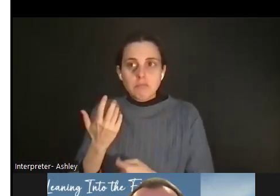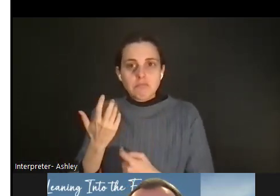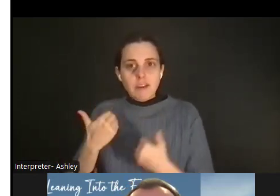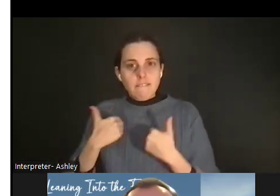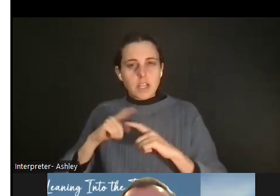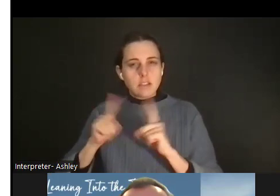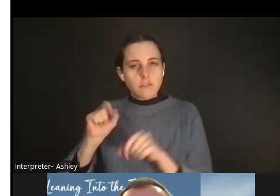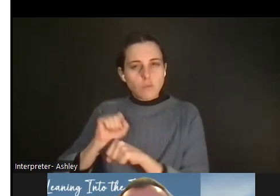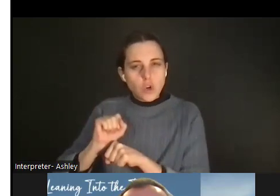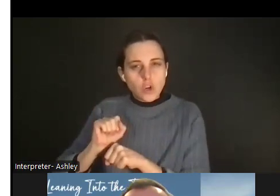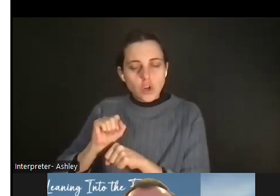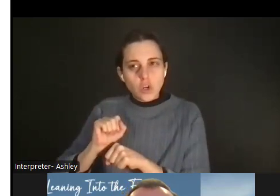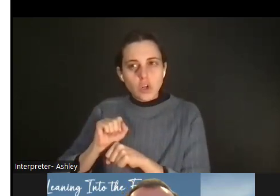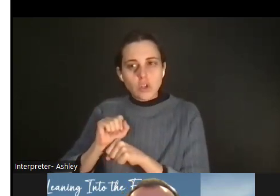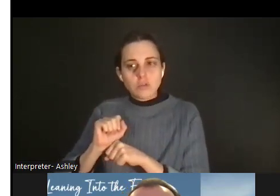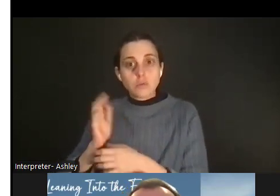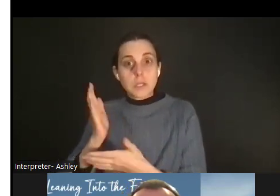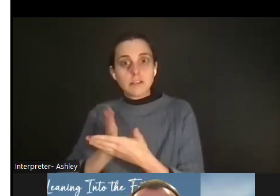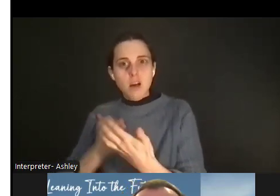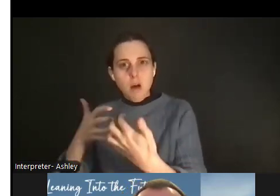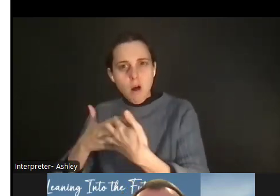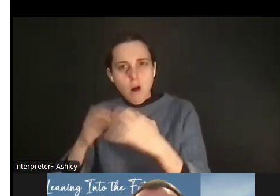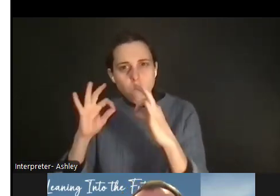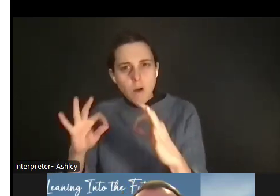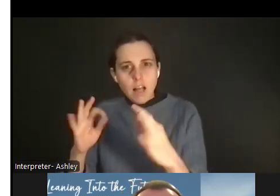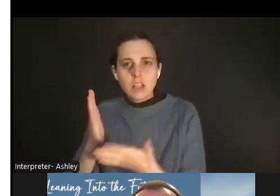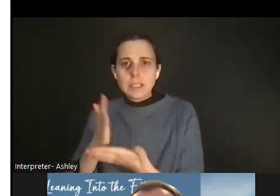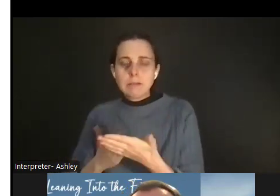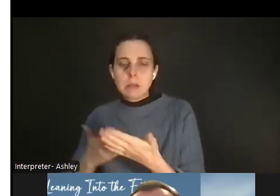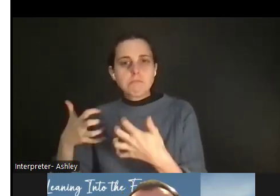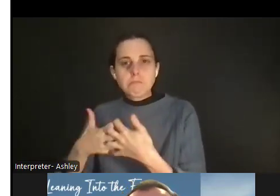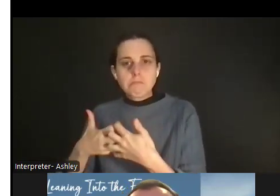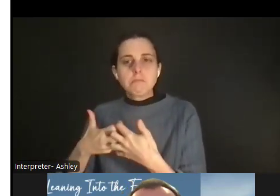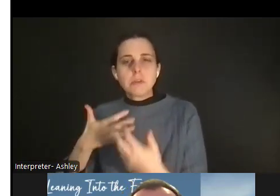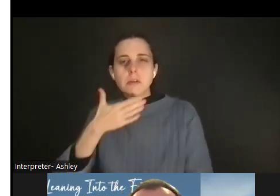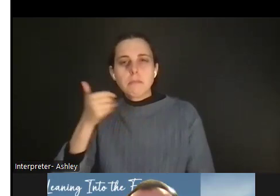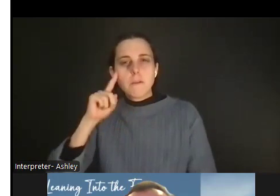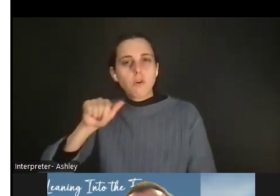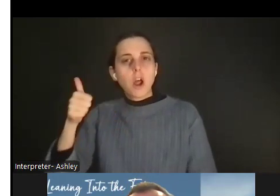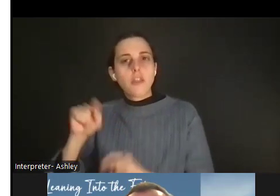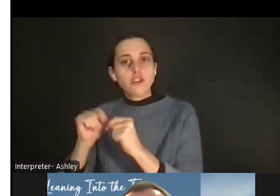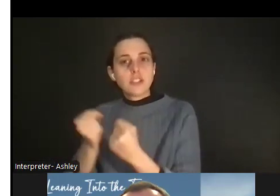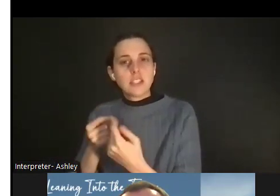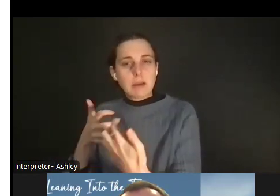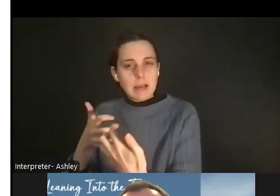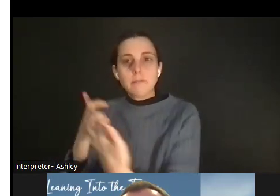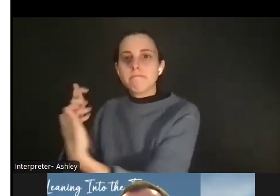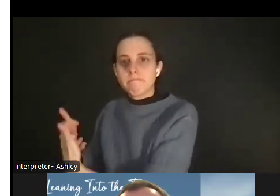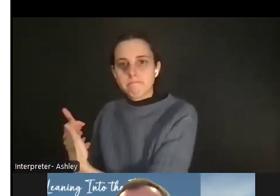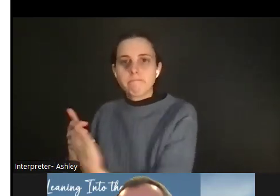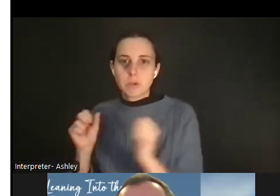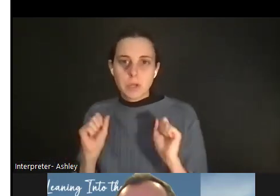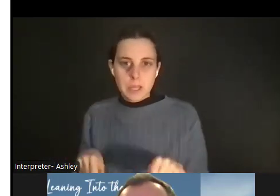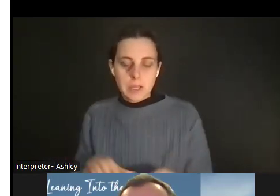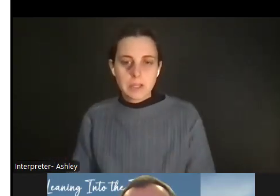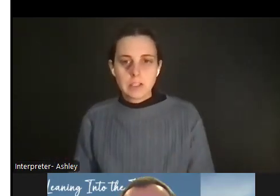not add value to another team. And vice versa, right? Some other modules might be good for the second team, but not for the first team.